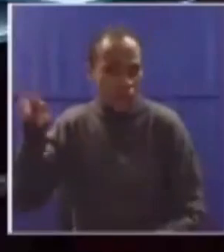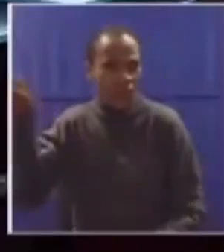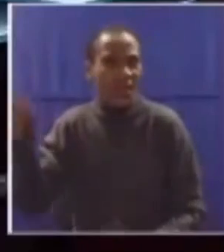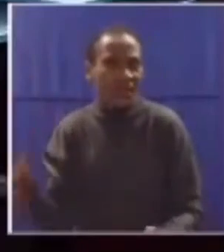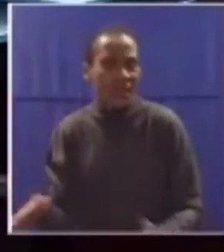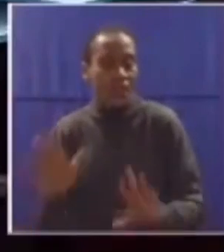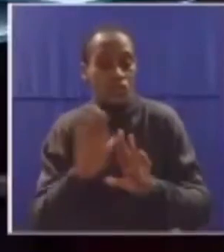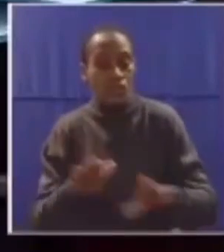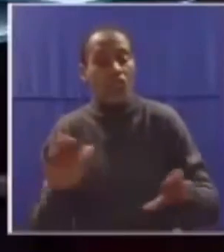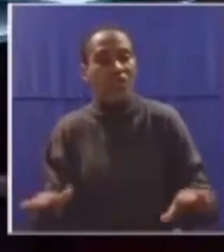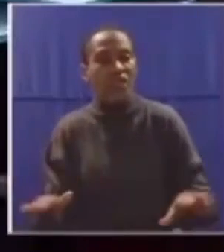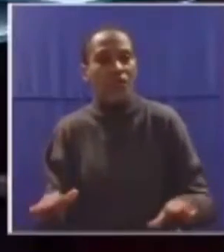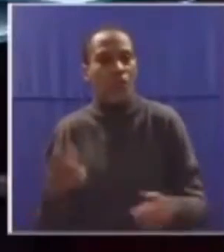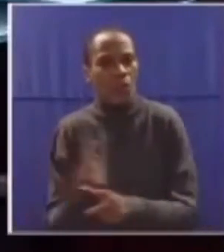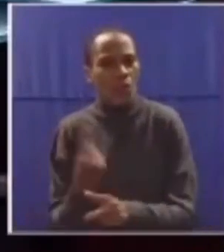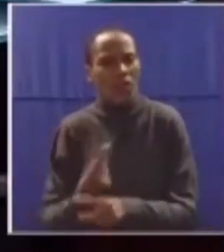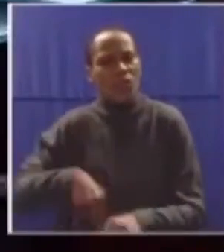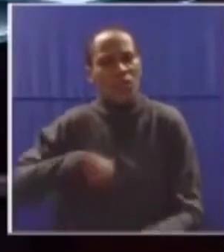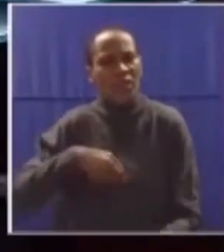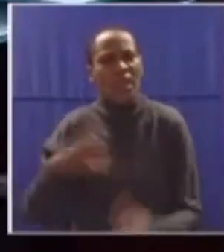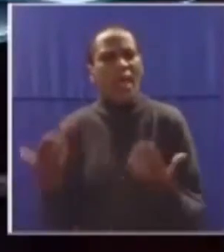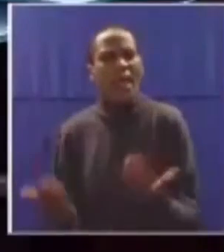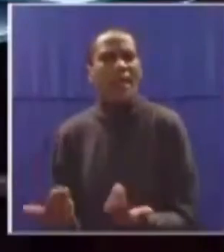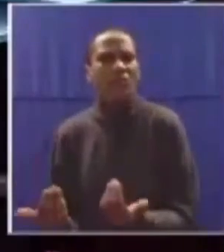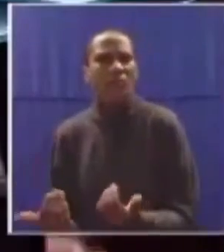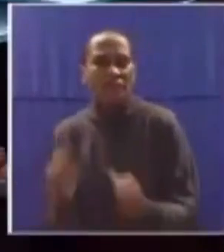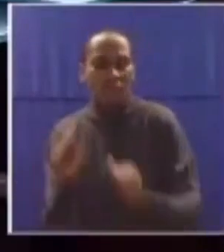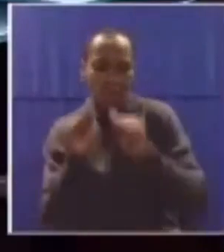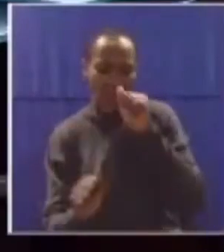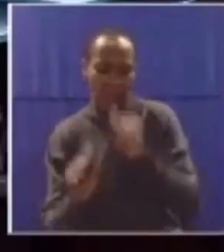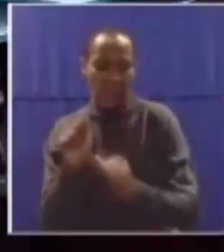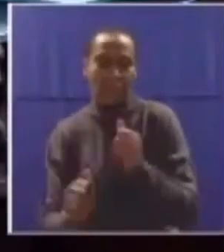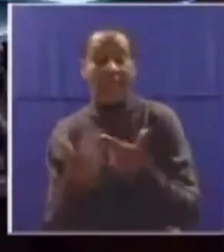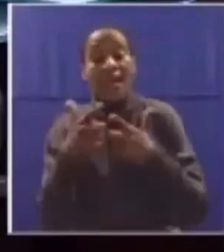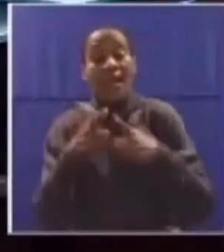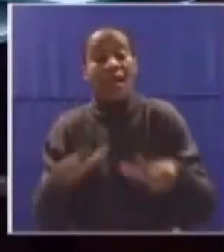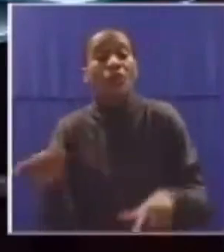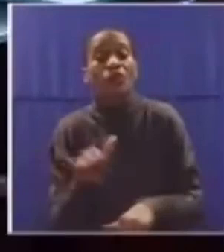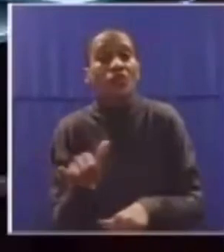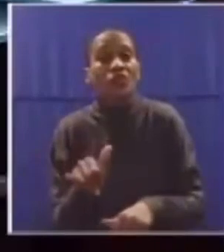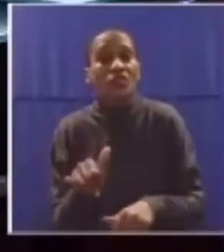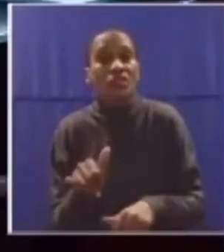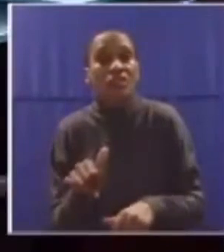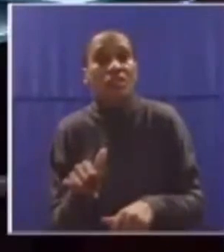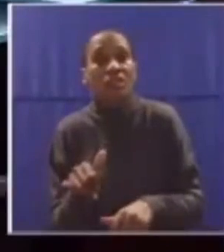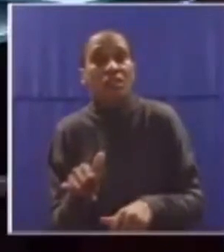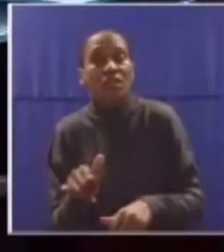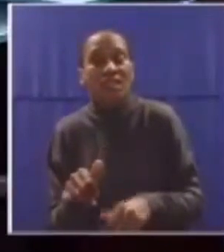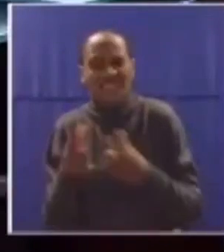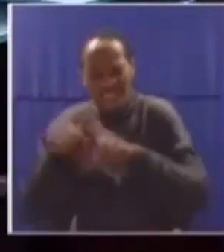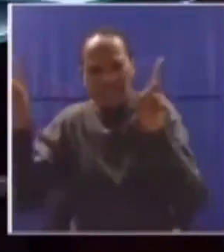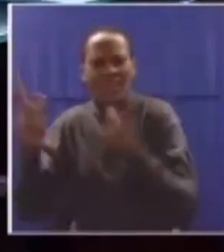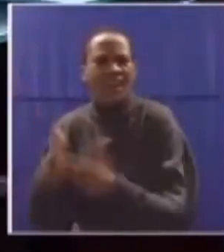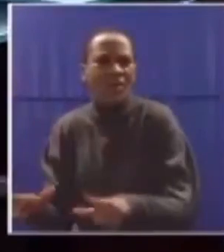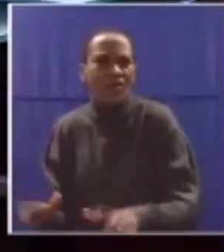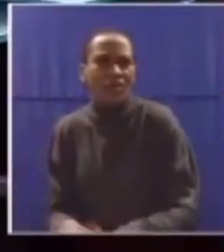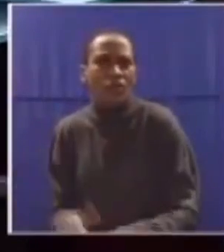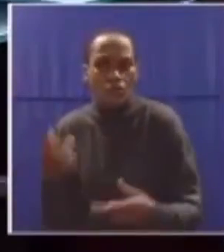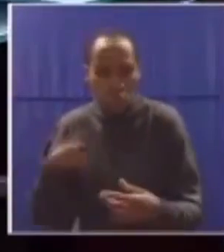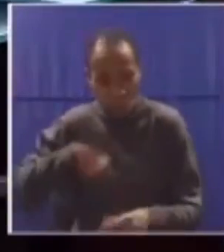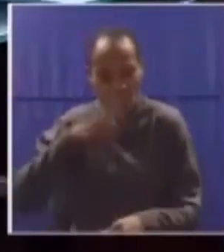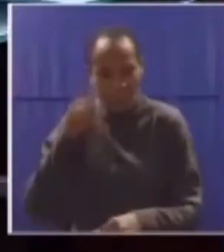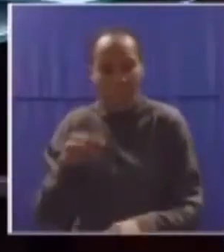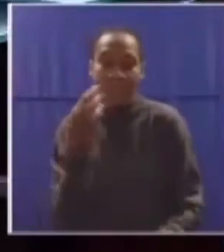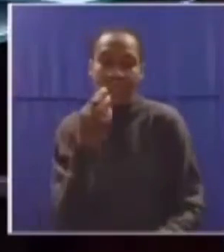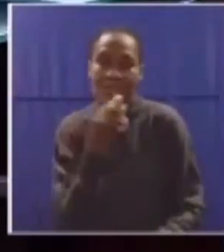also or were expected to be assessed in a language whose symbols they've not used in the past. So we must